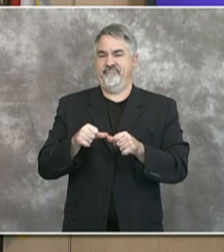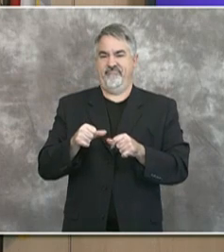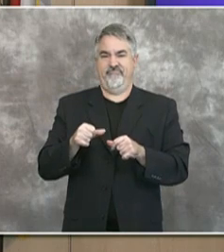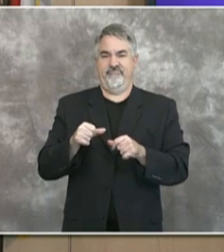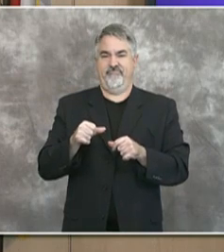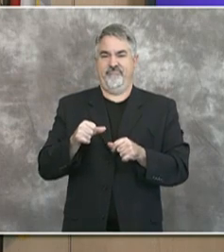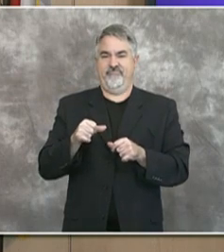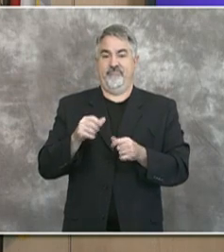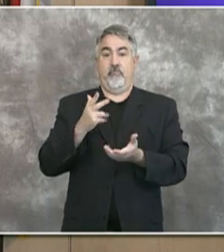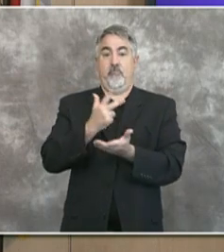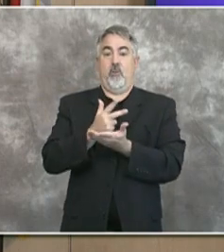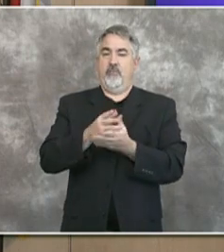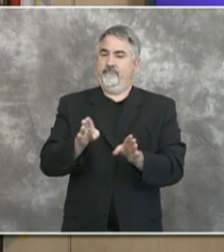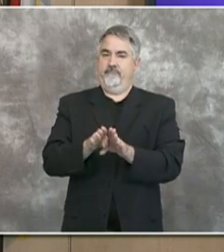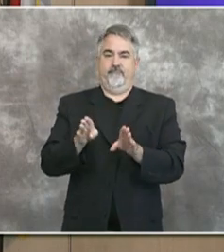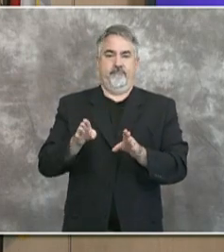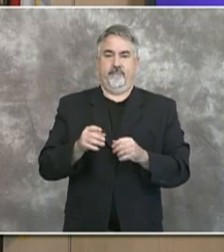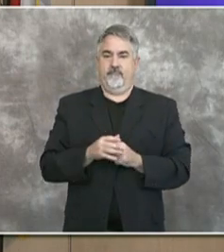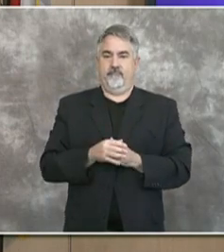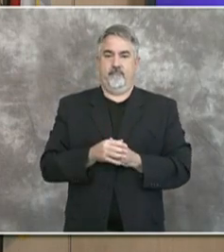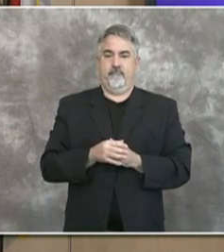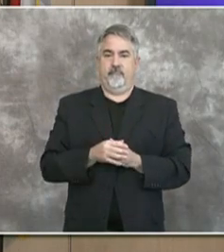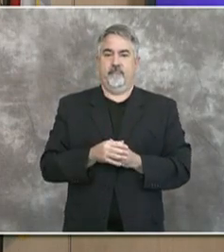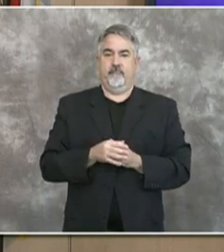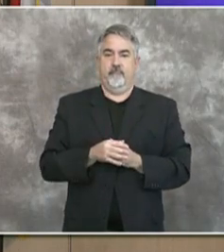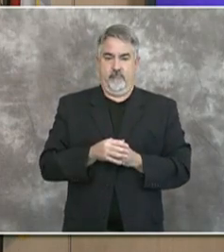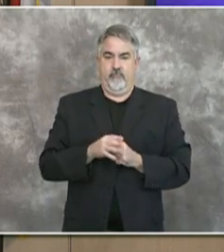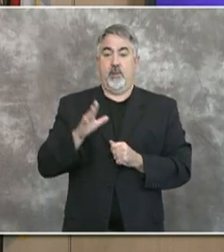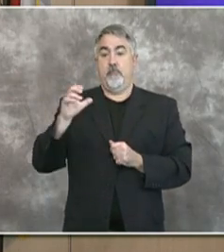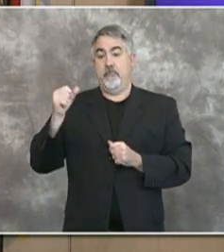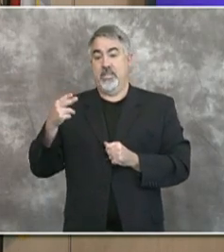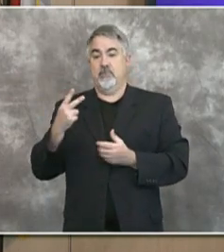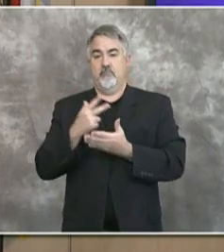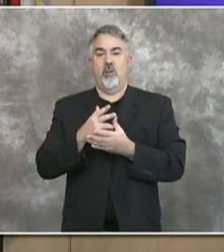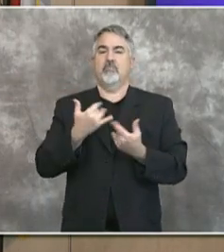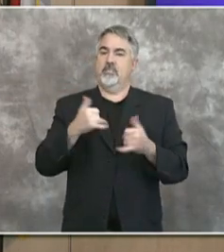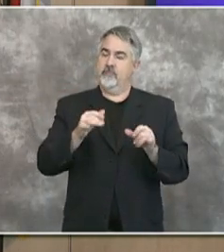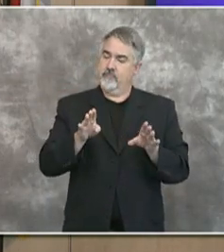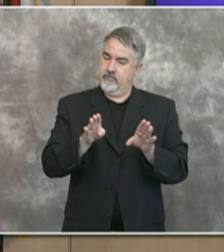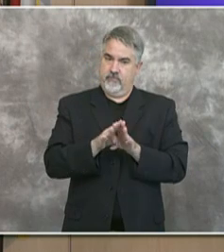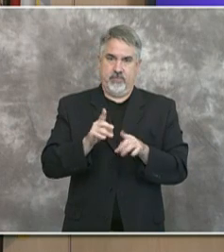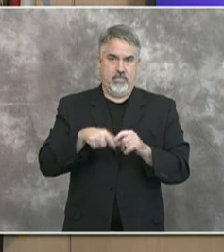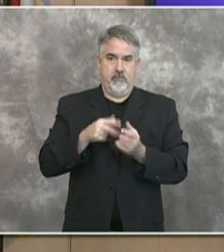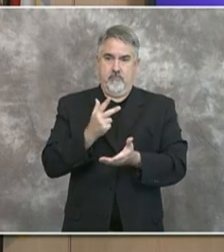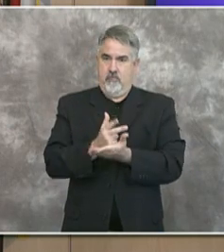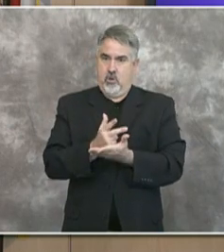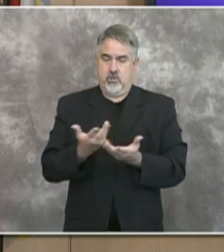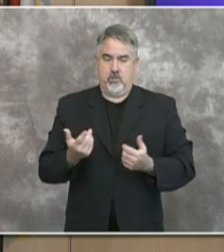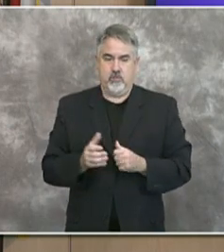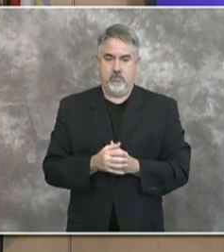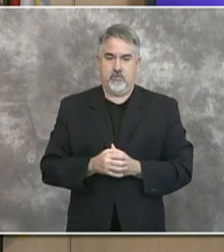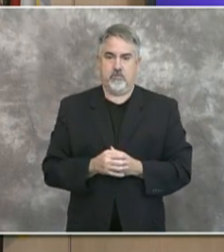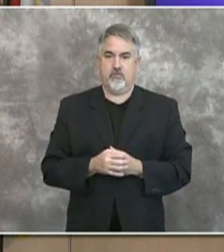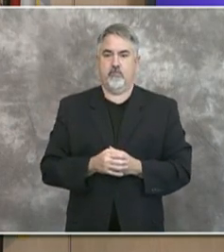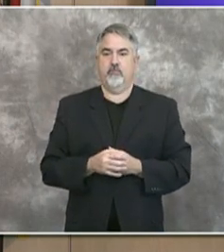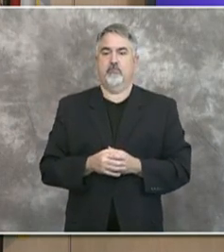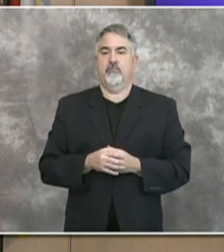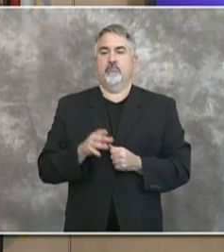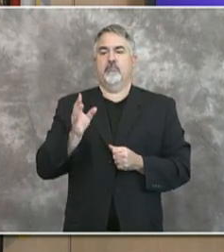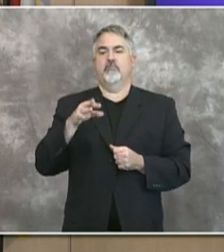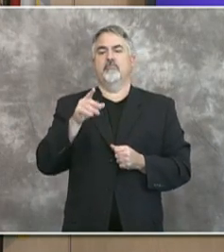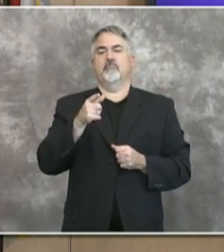lots. Parking lots at beaches will remain closed. Restrictions on active recreation also remain in